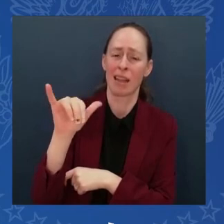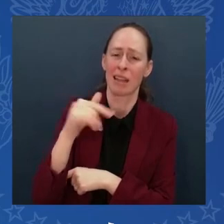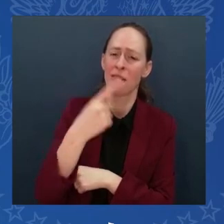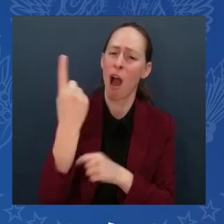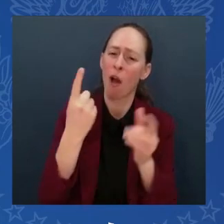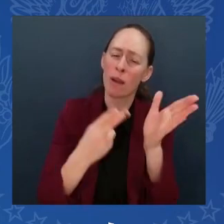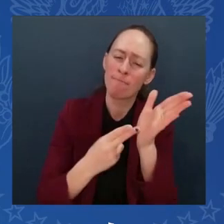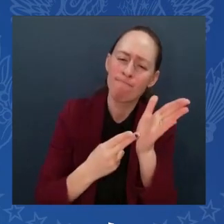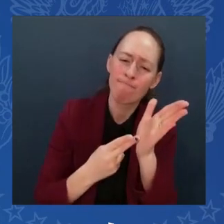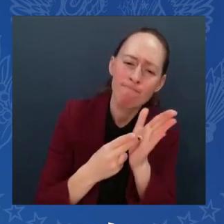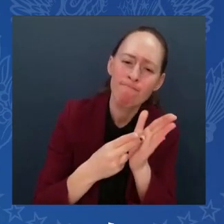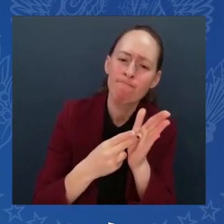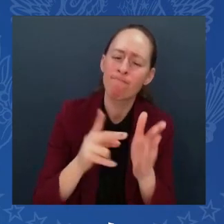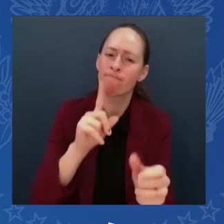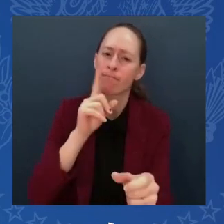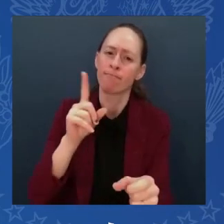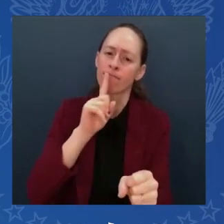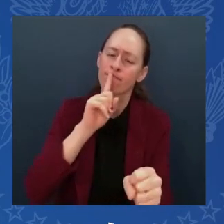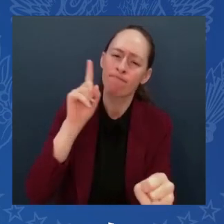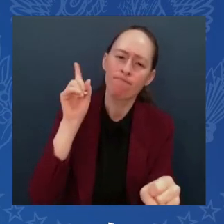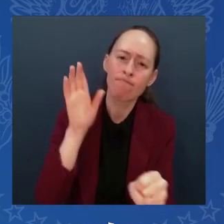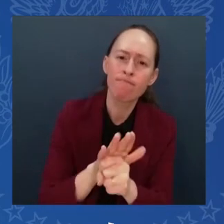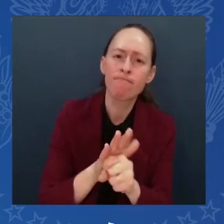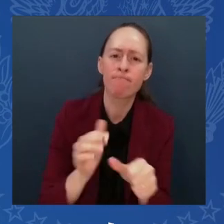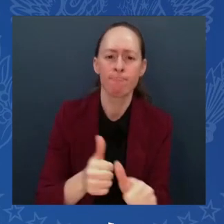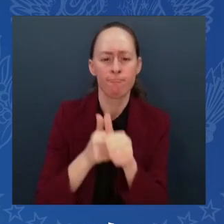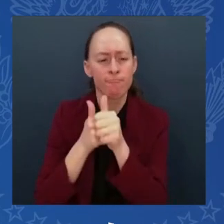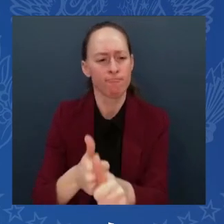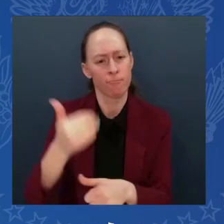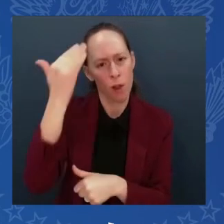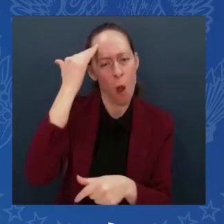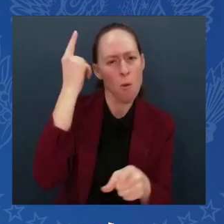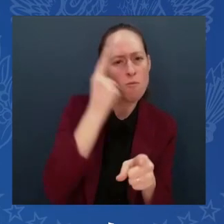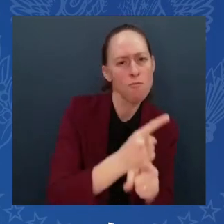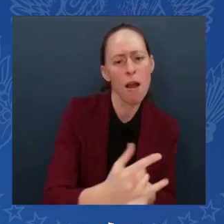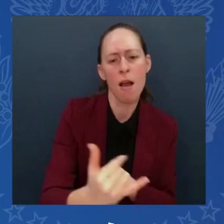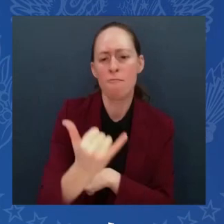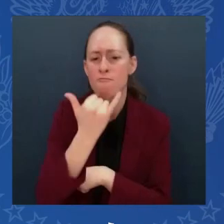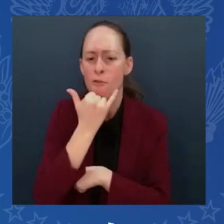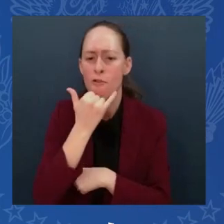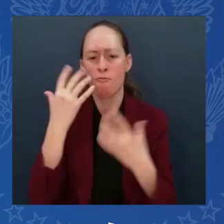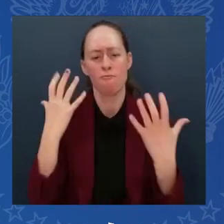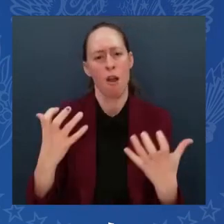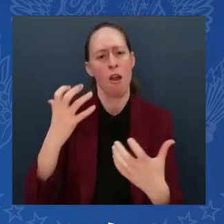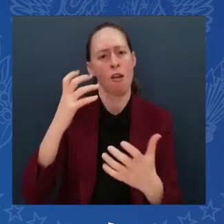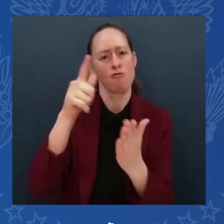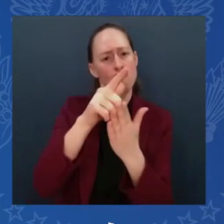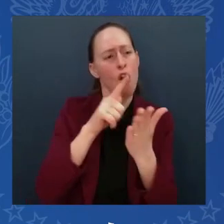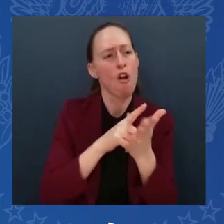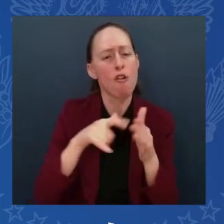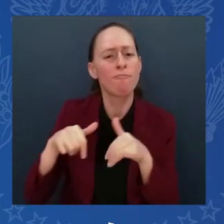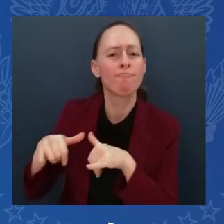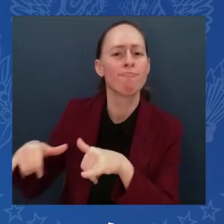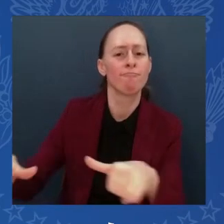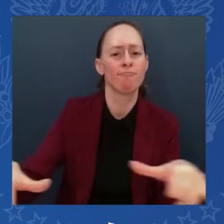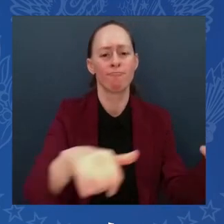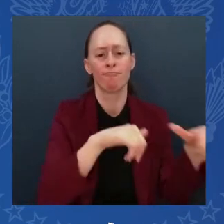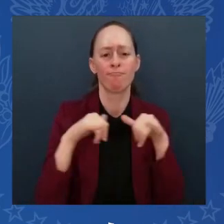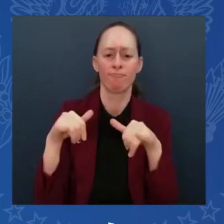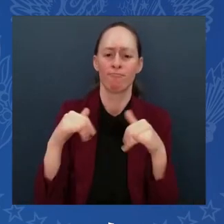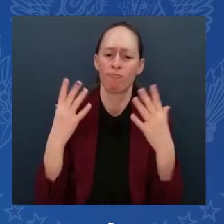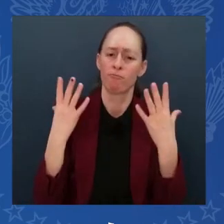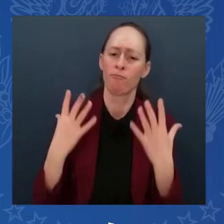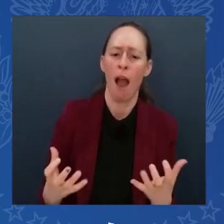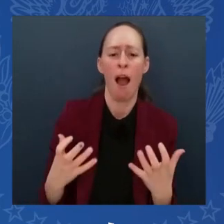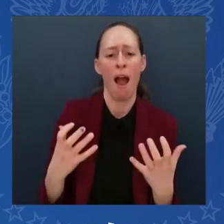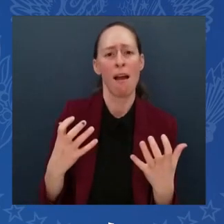existed and where it applied to everybody. Navalny believed in that Russia. He knew